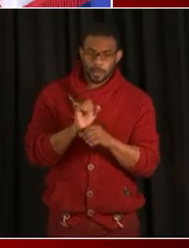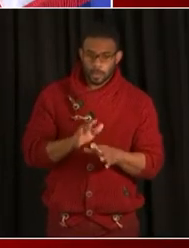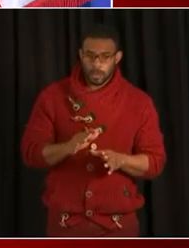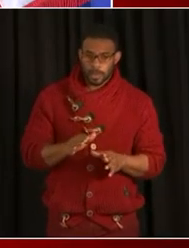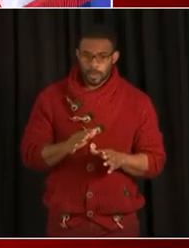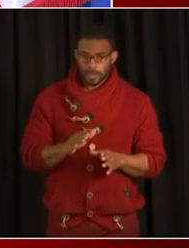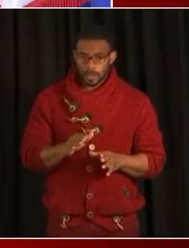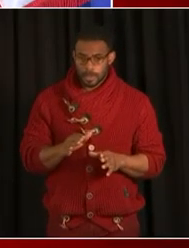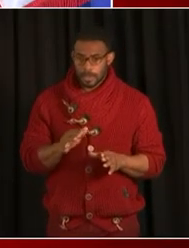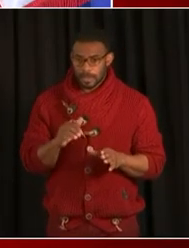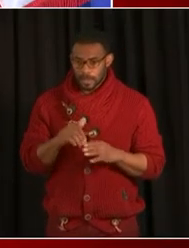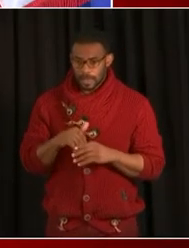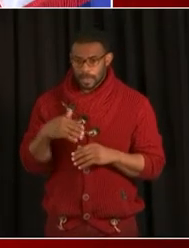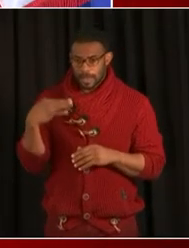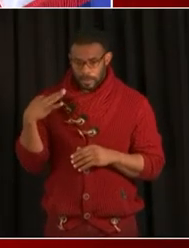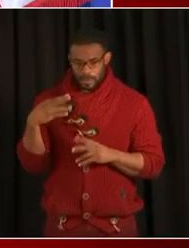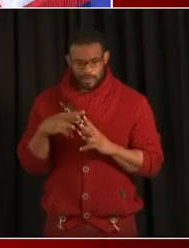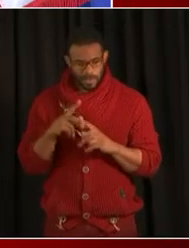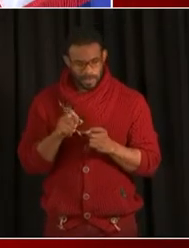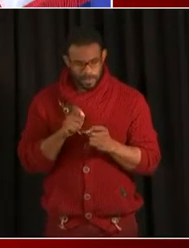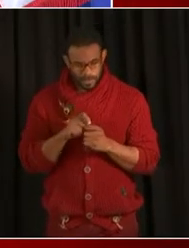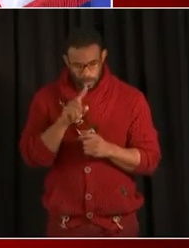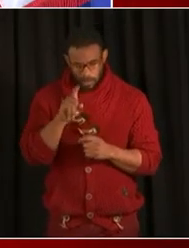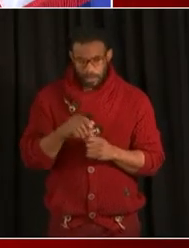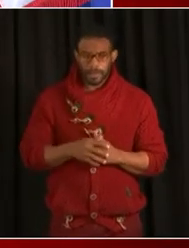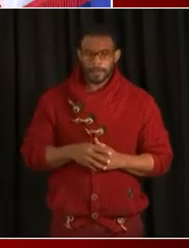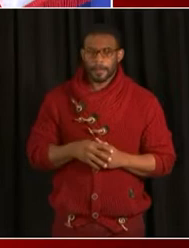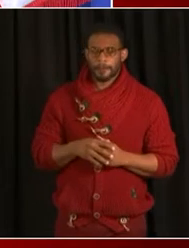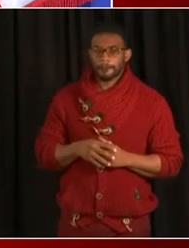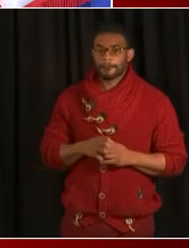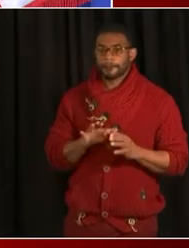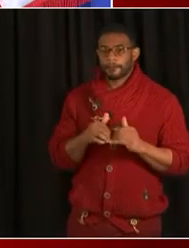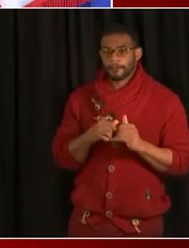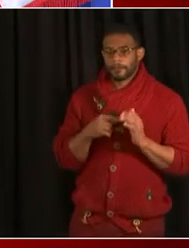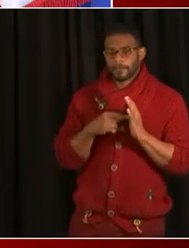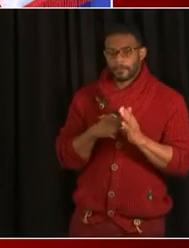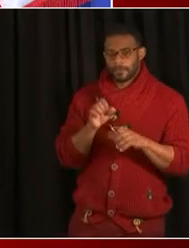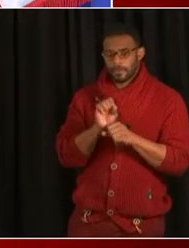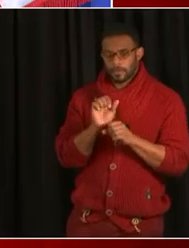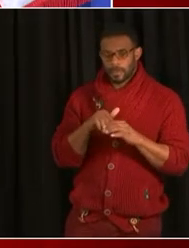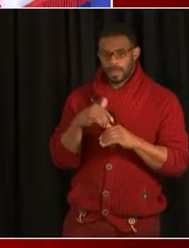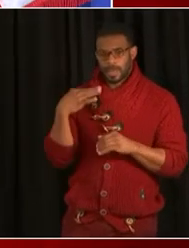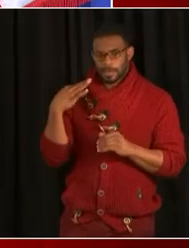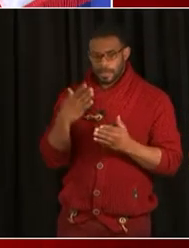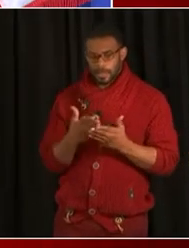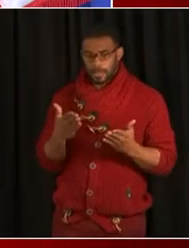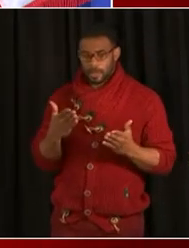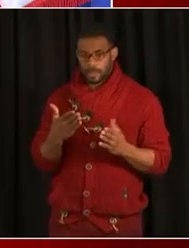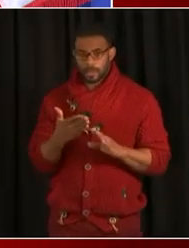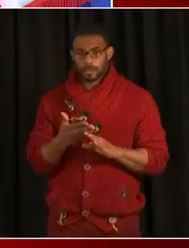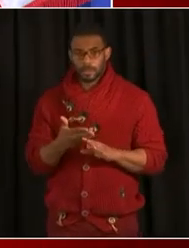employees in the application. So a very specific question of how they show their employees in the application